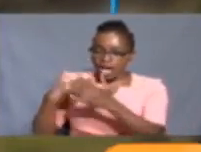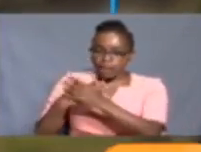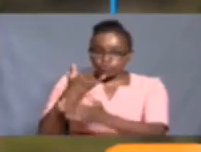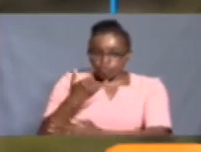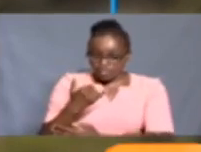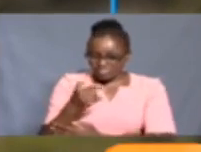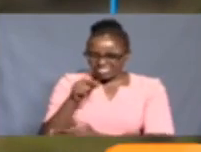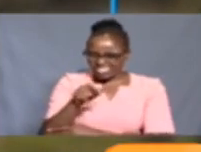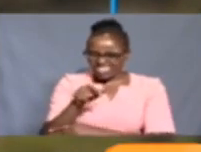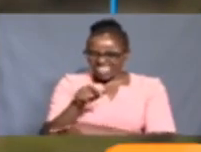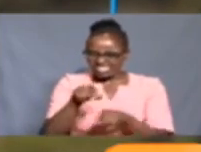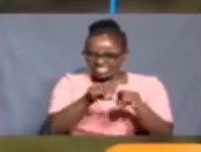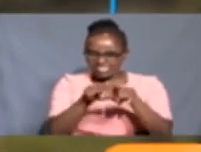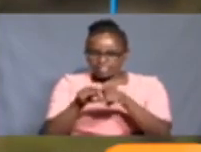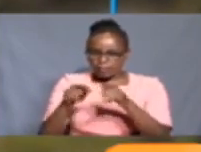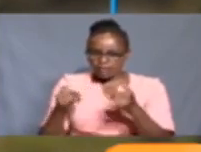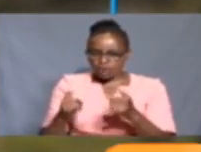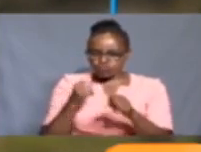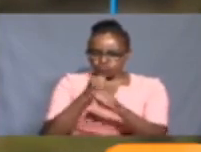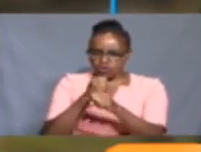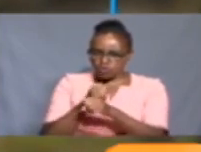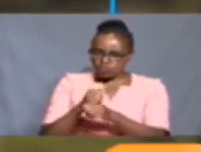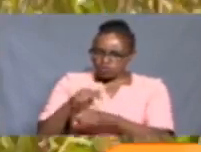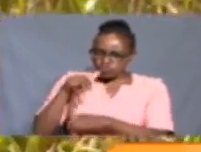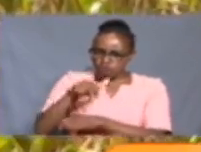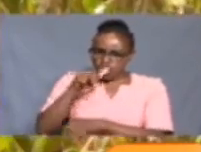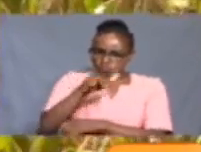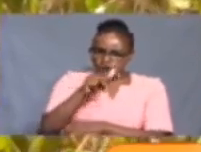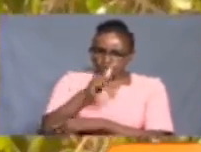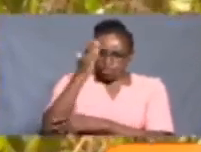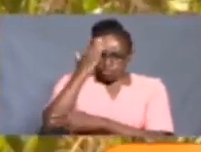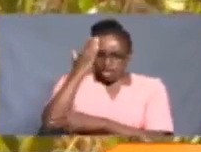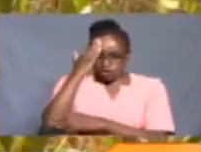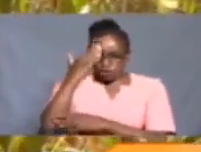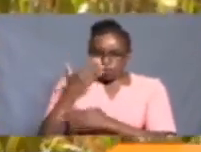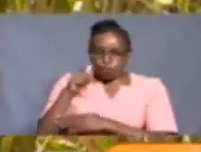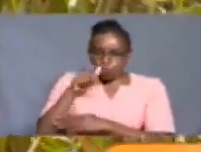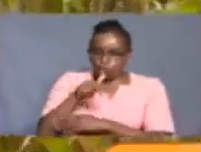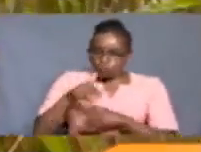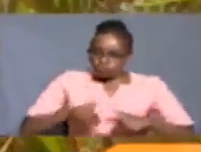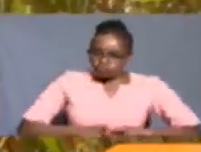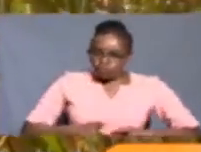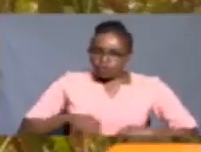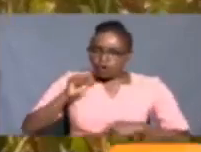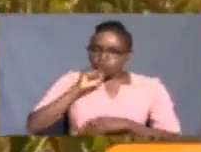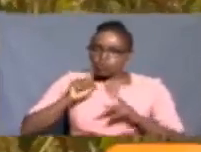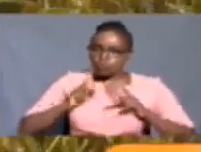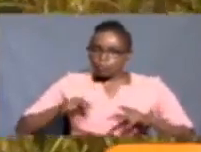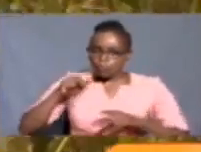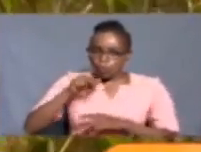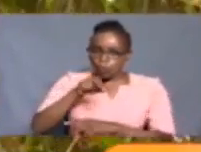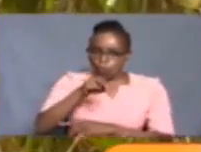mwezi wa nane, tunafanya watembee. Wajue, vijana wetu wanatembea, wazee wanatembea.